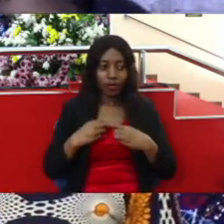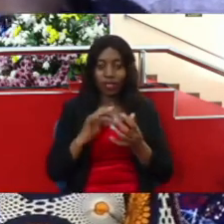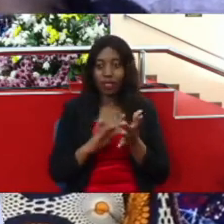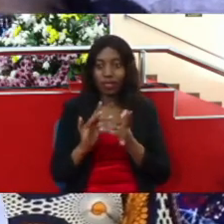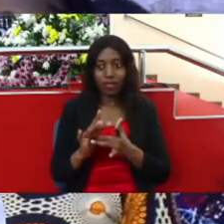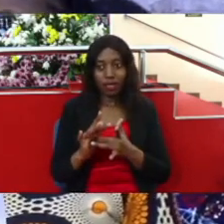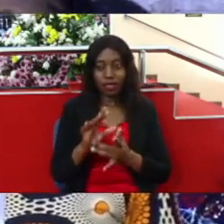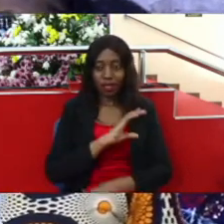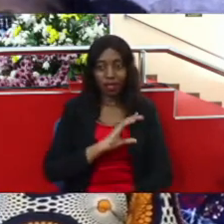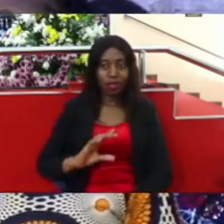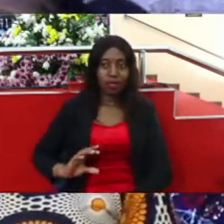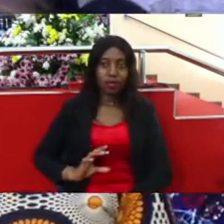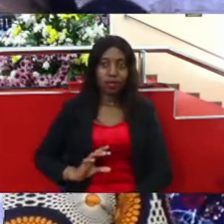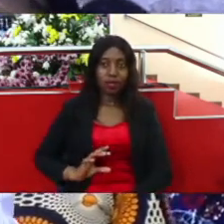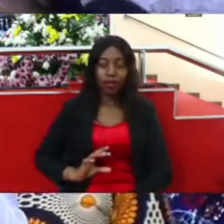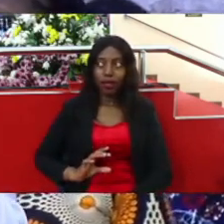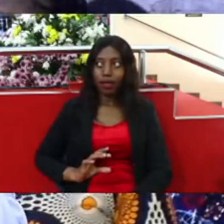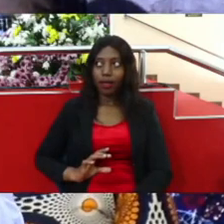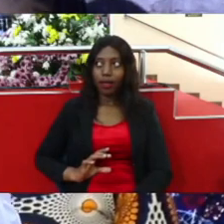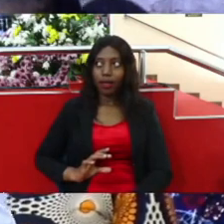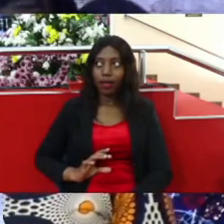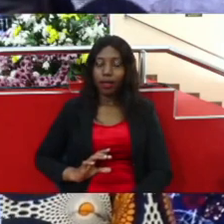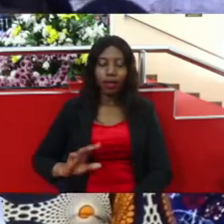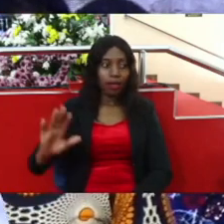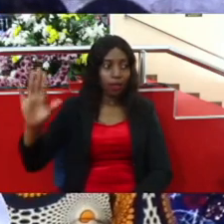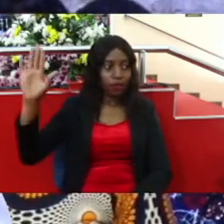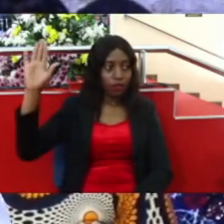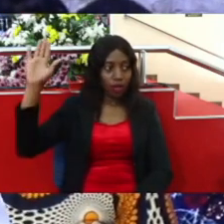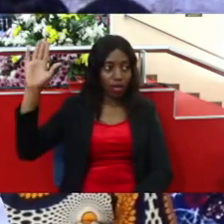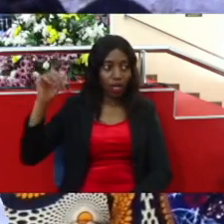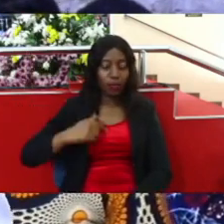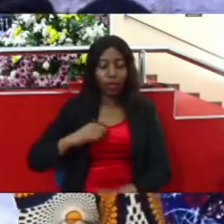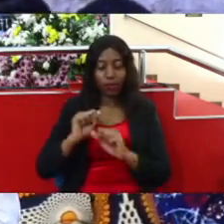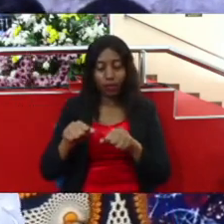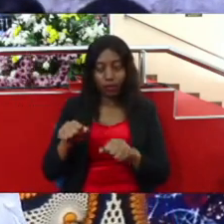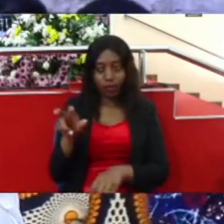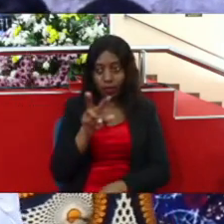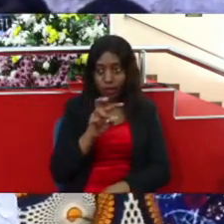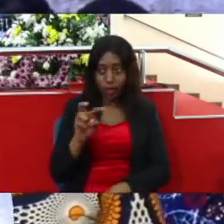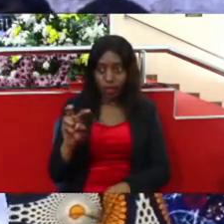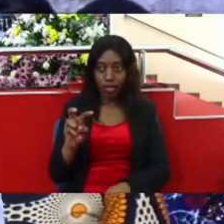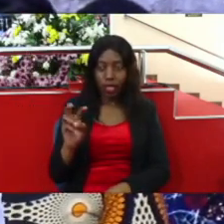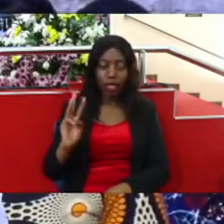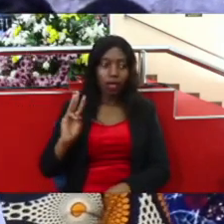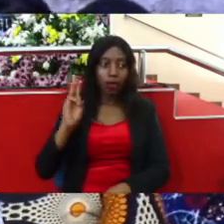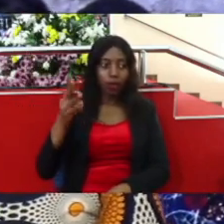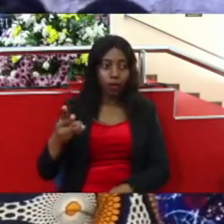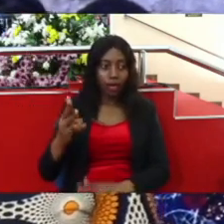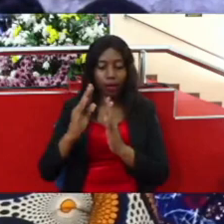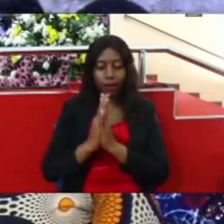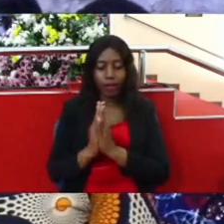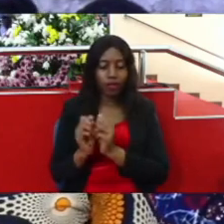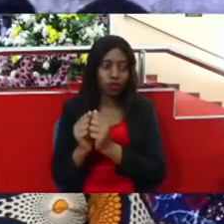na hujampokea Yesu kama mwokozi. If you lift up your hand I'll see it. Ukiinua mkono tutauona. We'll pray together. Tutaomba pamoja. Then